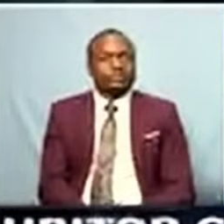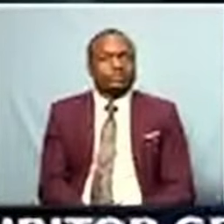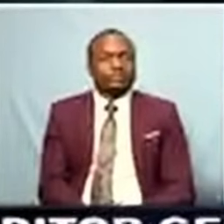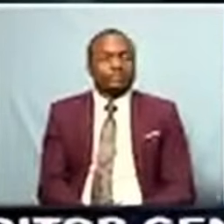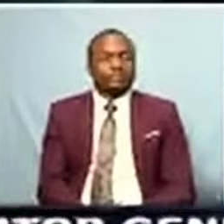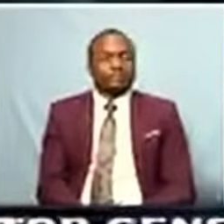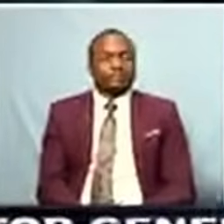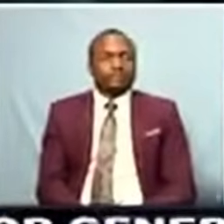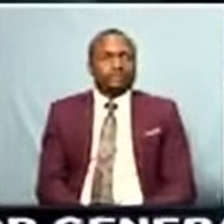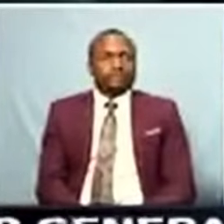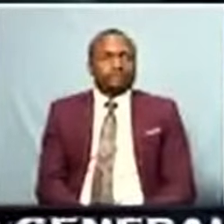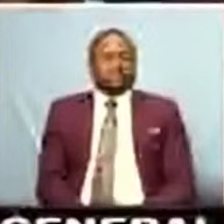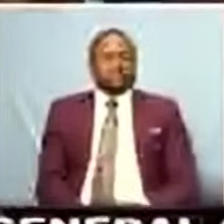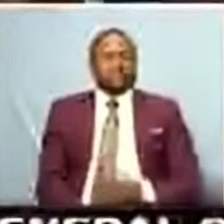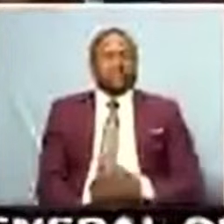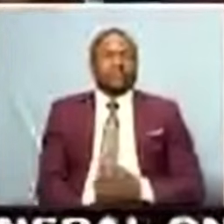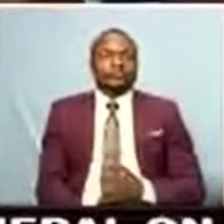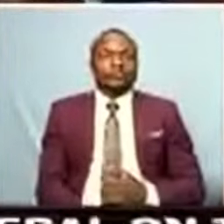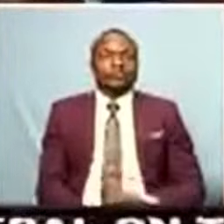Okay.